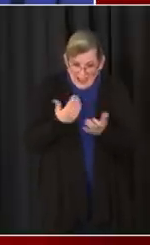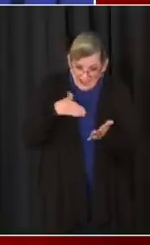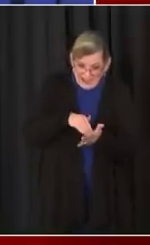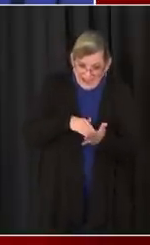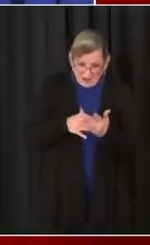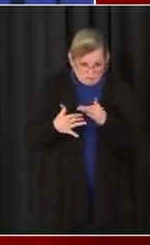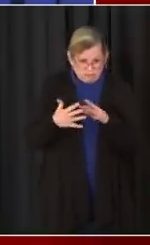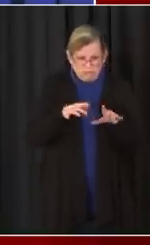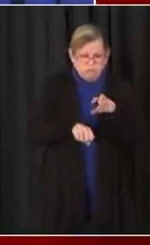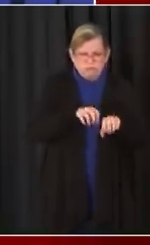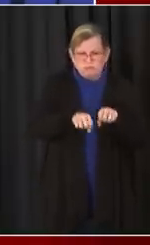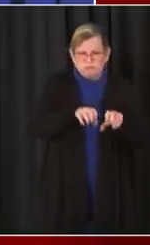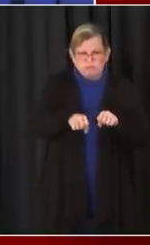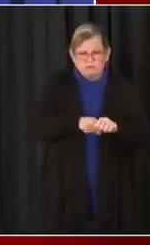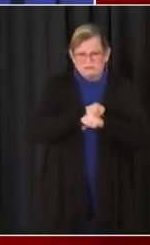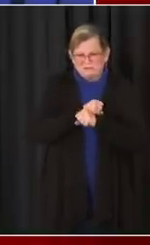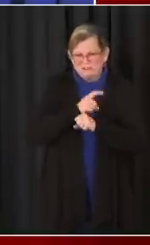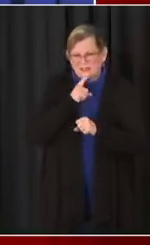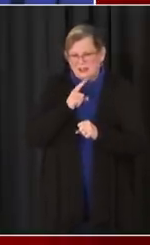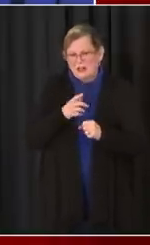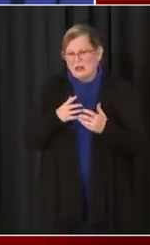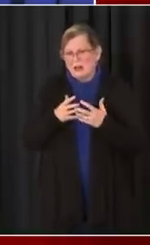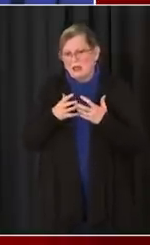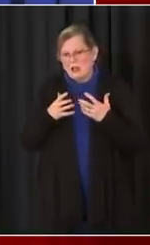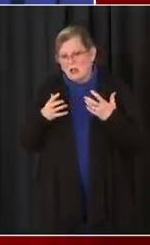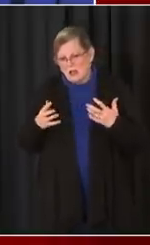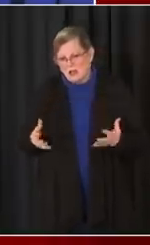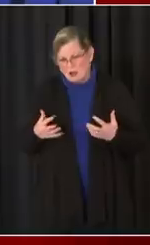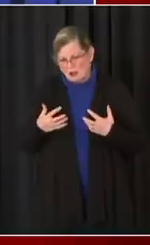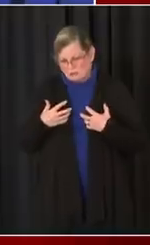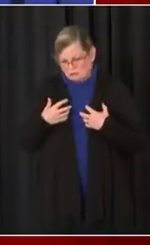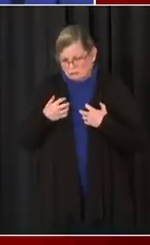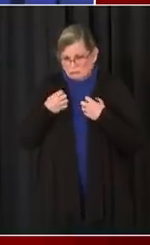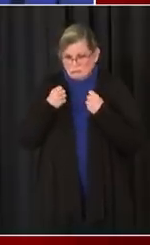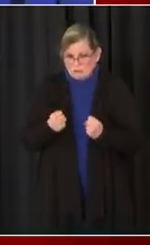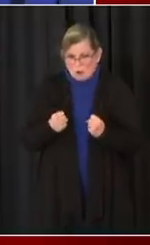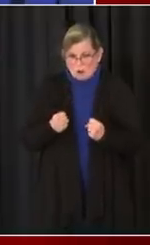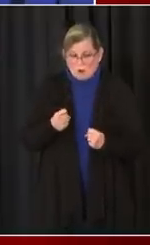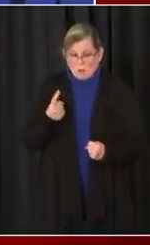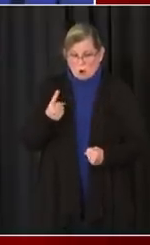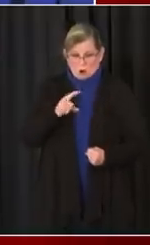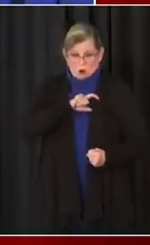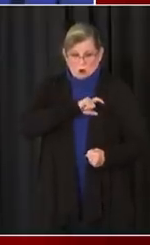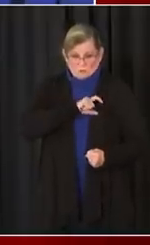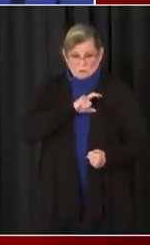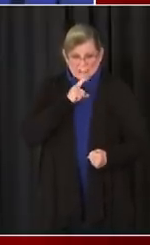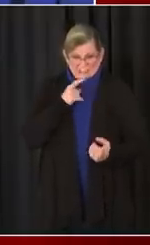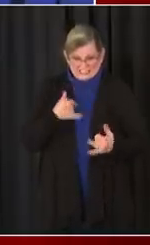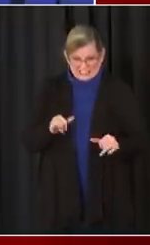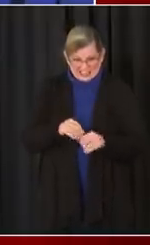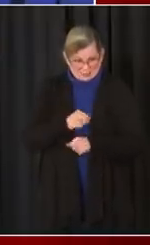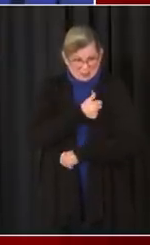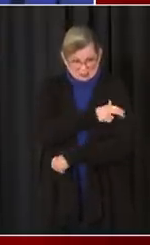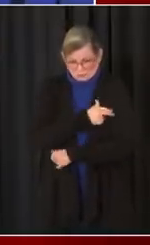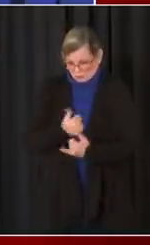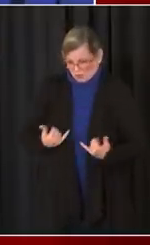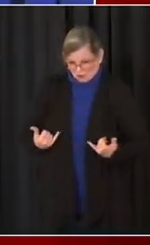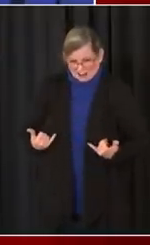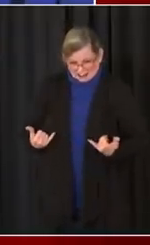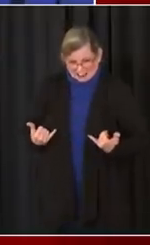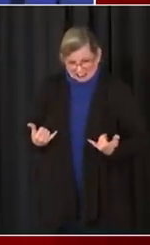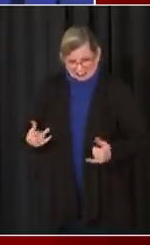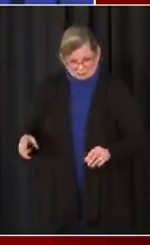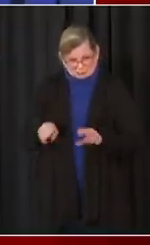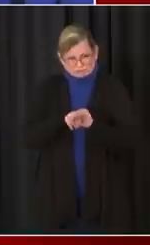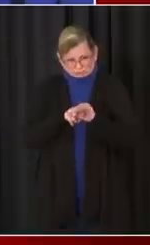So just a tremendous amount of heroic acts. I have one officer who's still in the hospital right now.